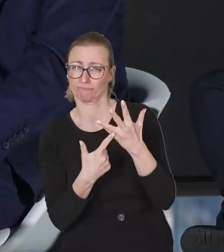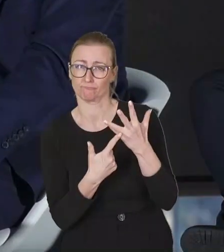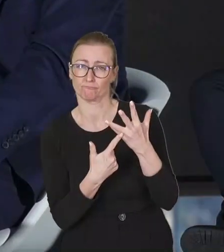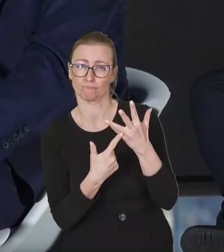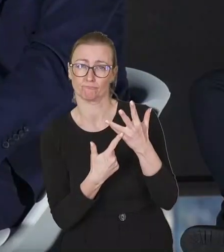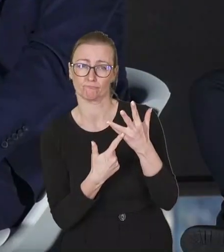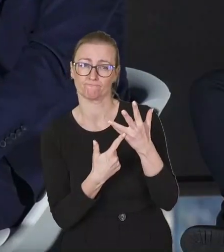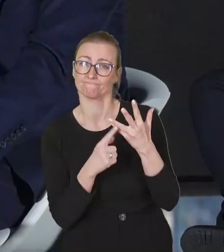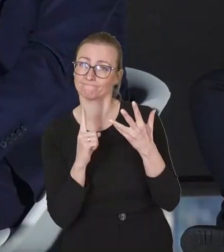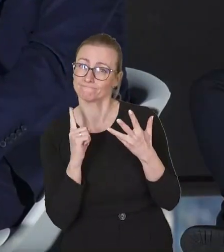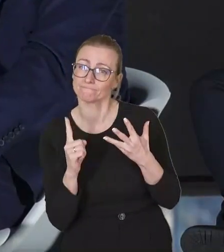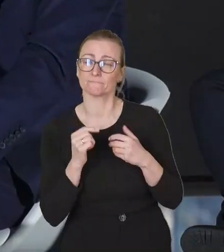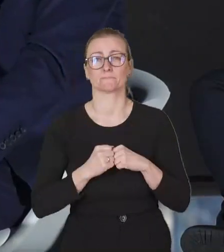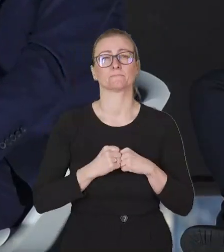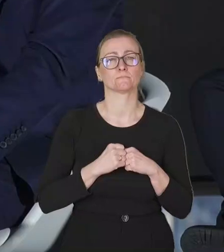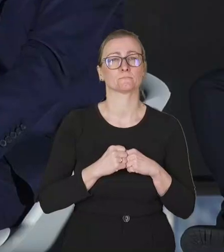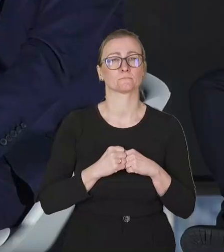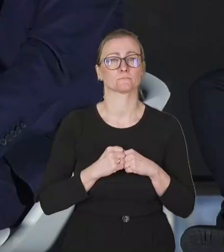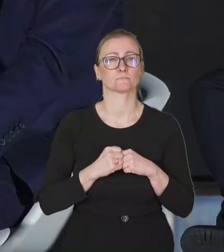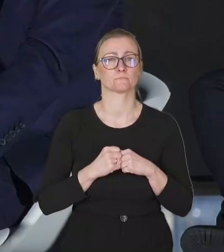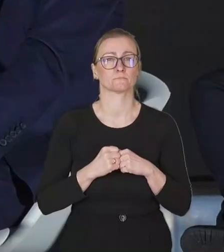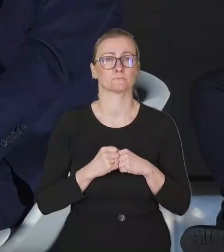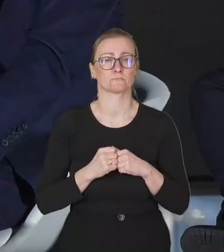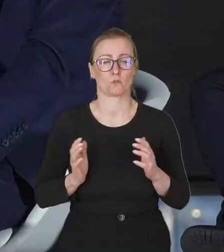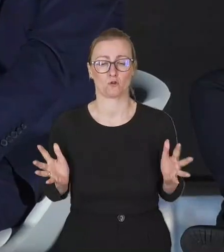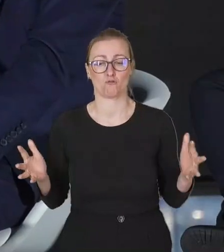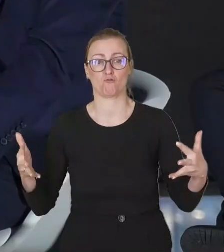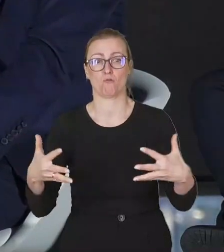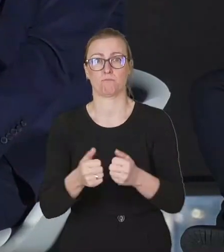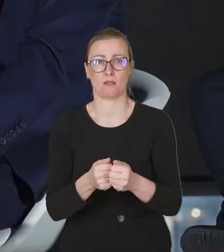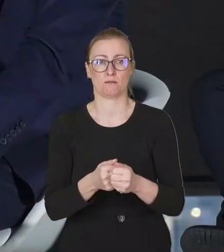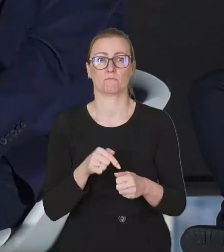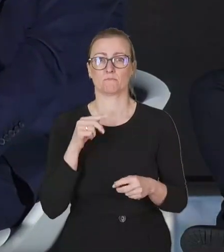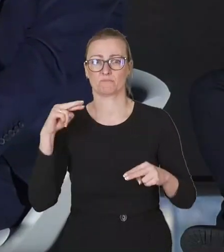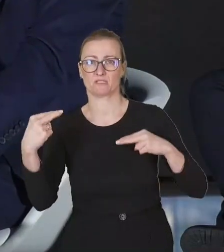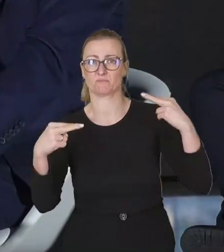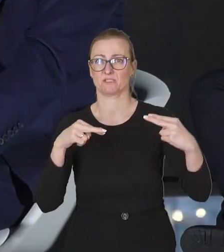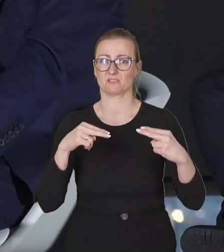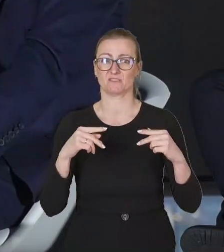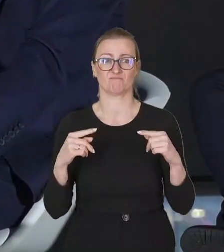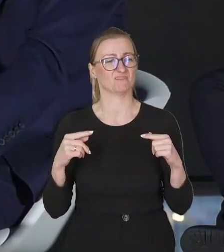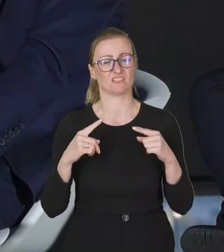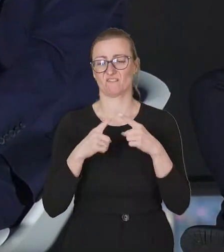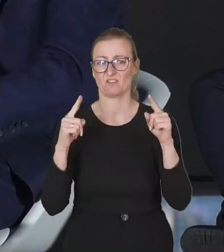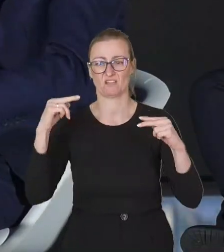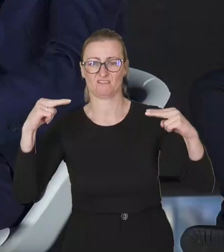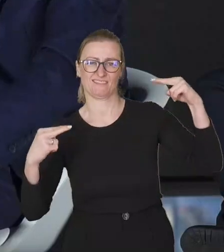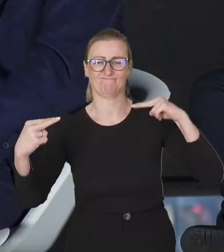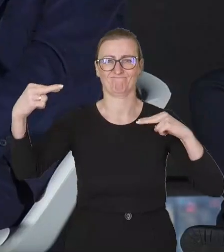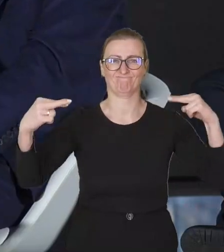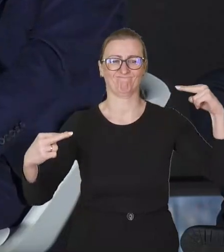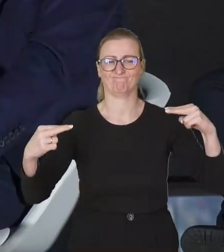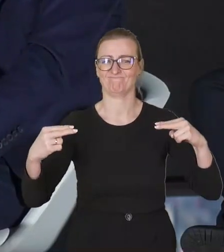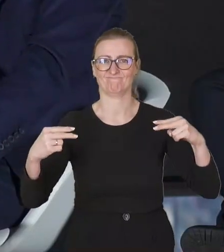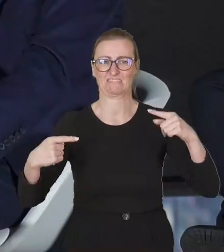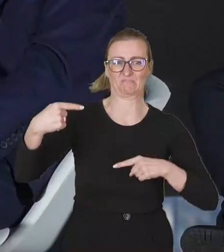reference, the playing field is not level. We are competing with companies that are really heavily subsidized, the Chinese